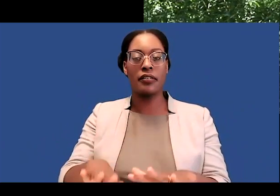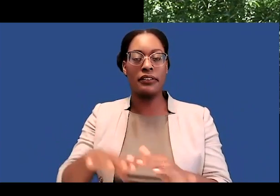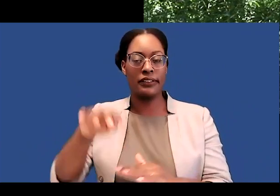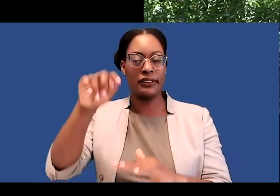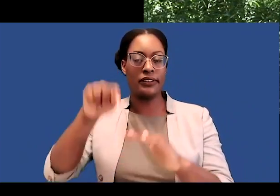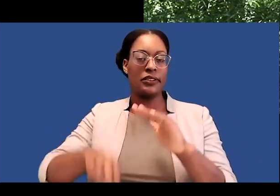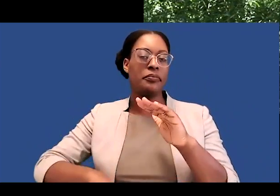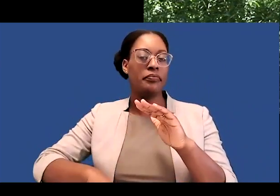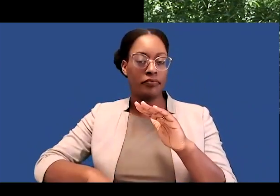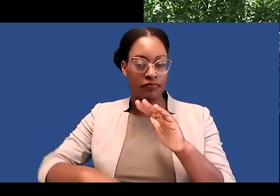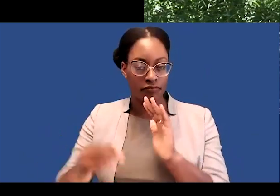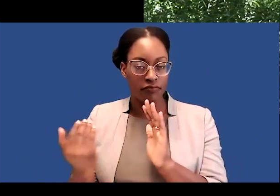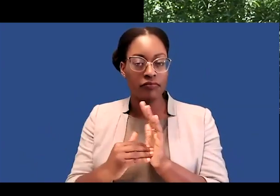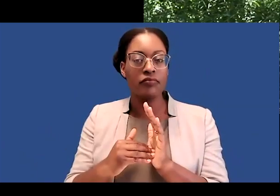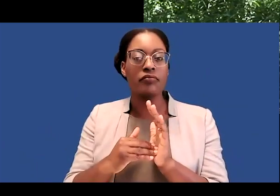Exhale.